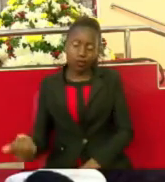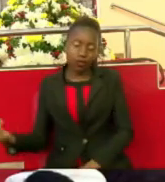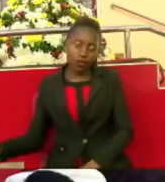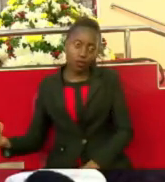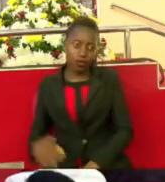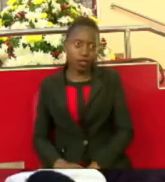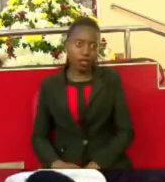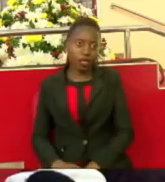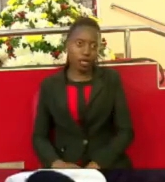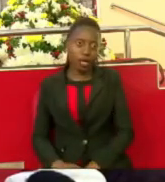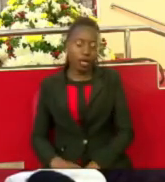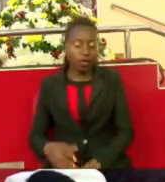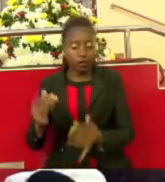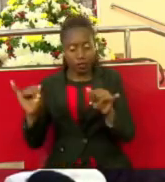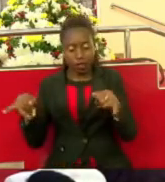the disciples.